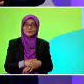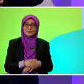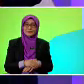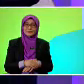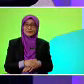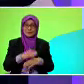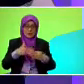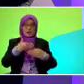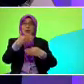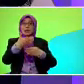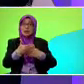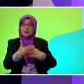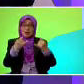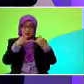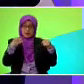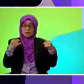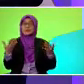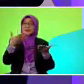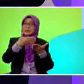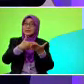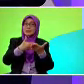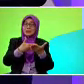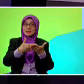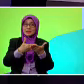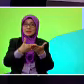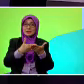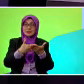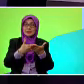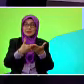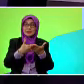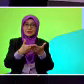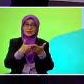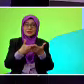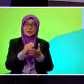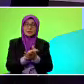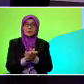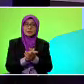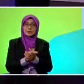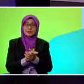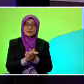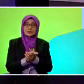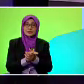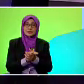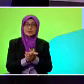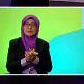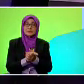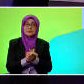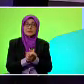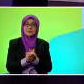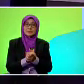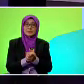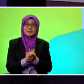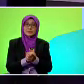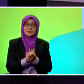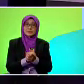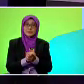the next type of microorganism, oh, Mia, you still there? Mia, you want to continue, Mia? Yeah, you want to say something Sure, else?